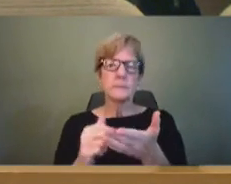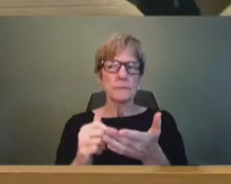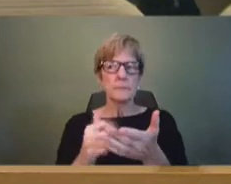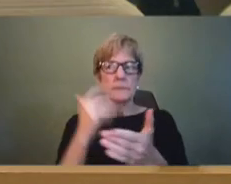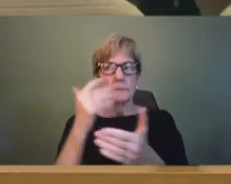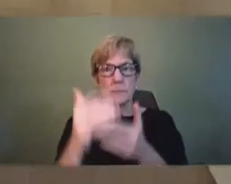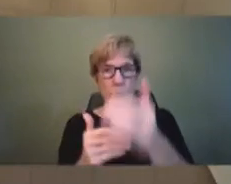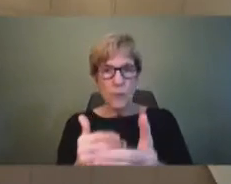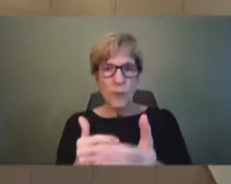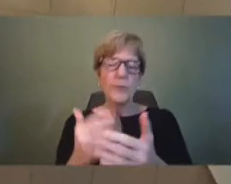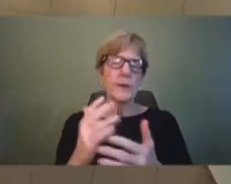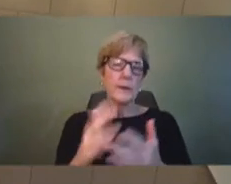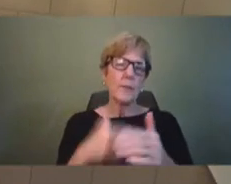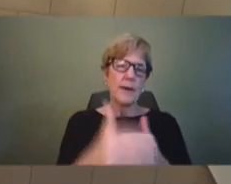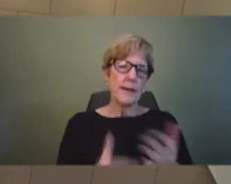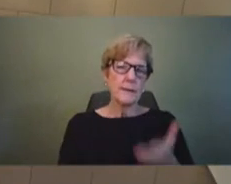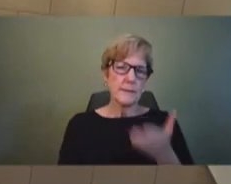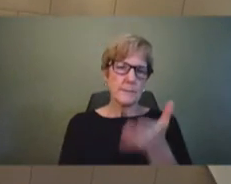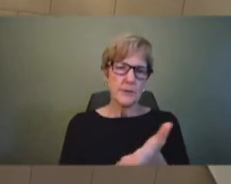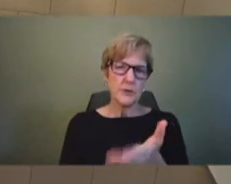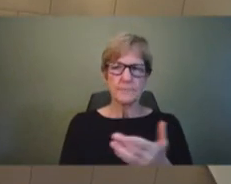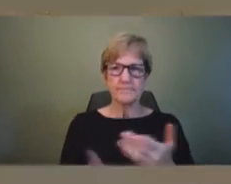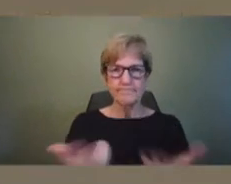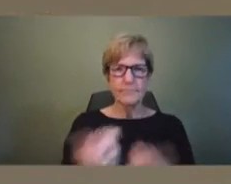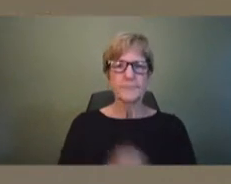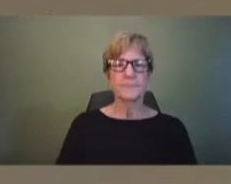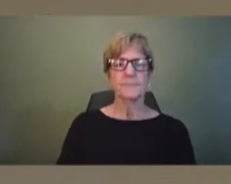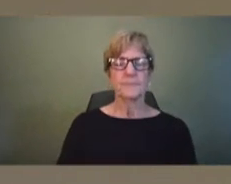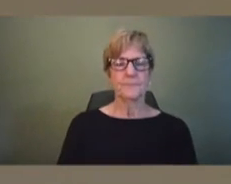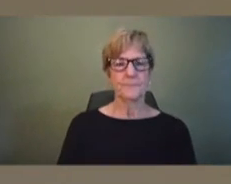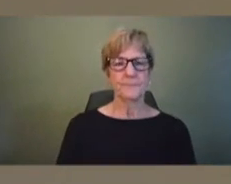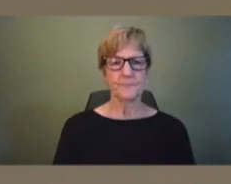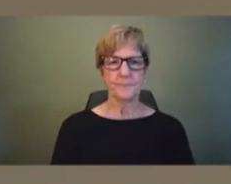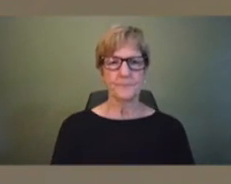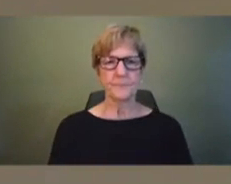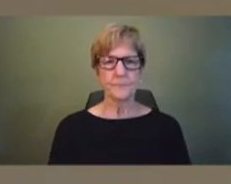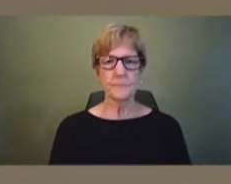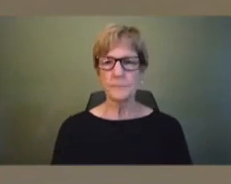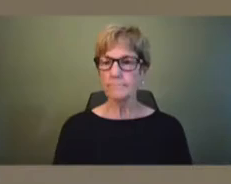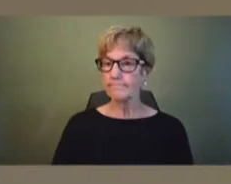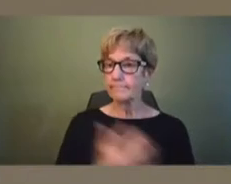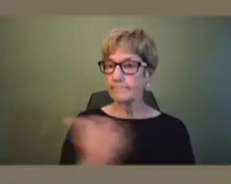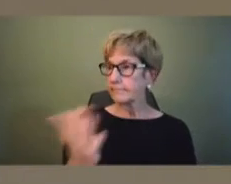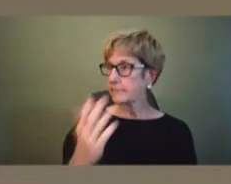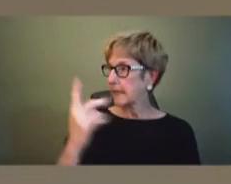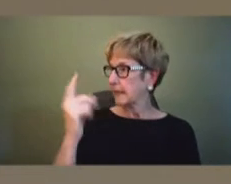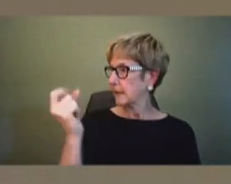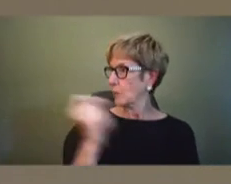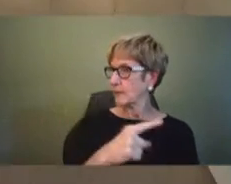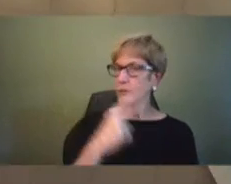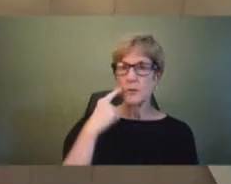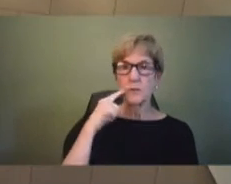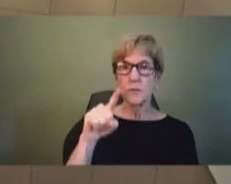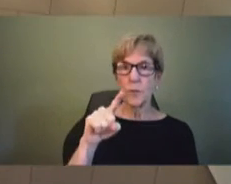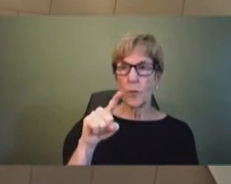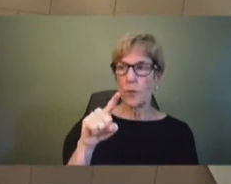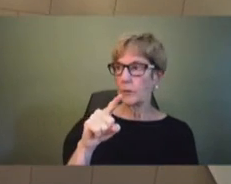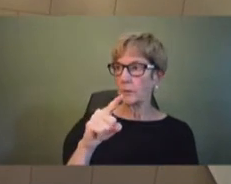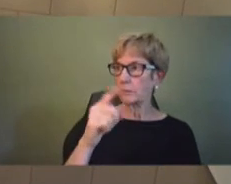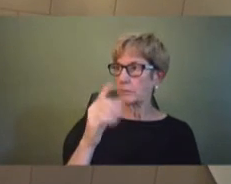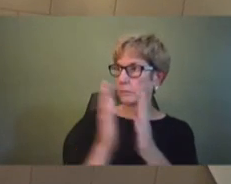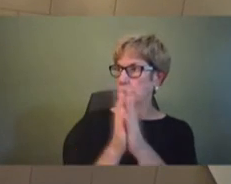submission happy to take any questions you may have all right any questions for um the